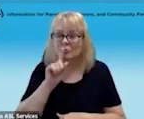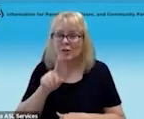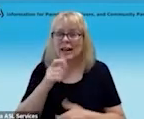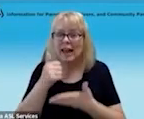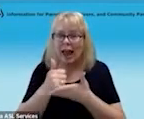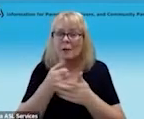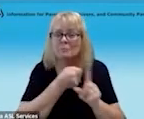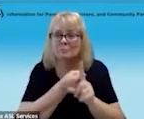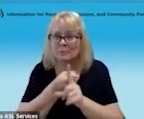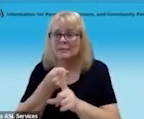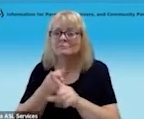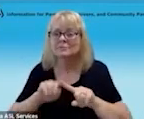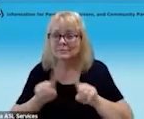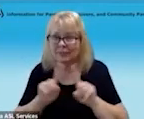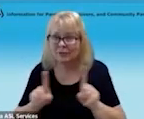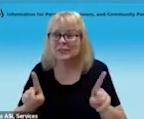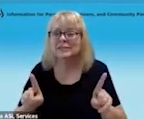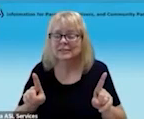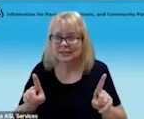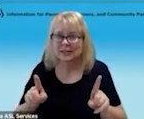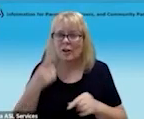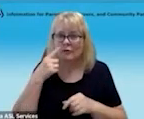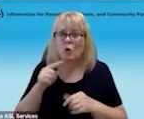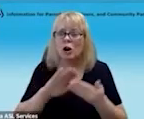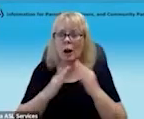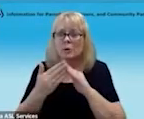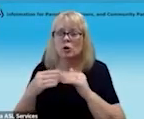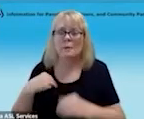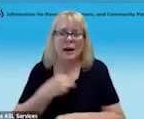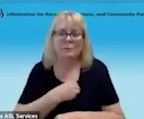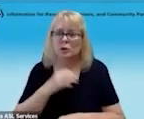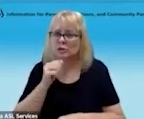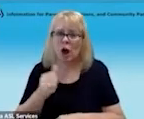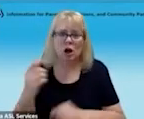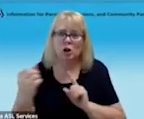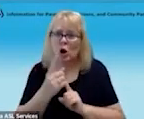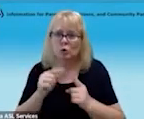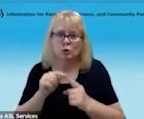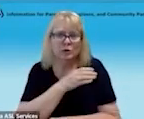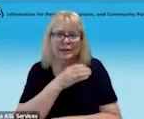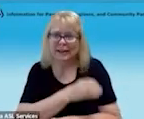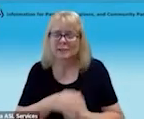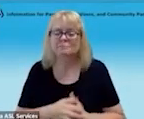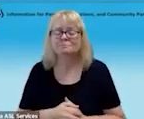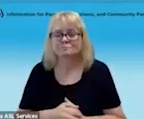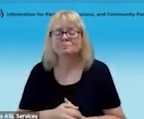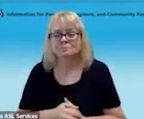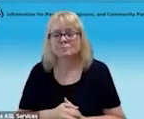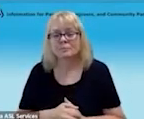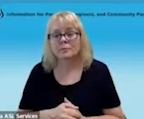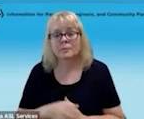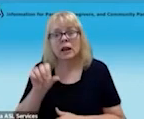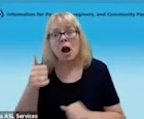the partners that most people would partner with. You wouldn't think about them in terms of doing a health initiative, but in fact, they are the ones who actually